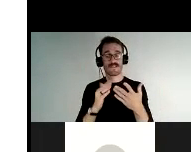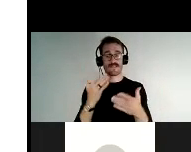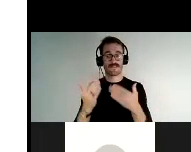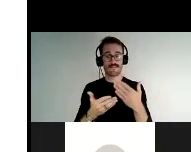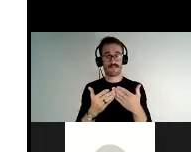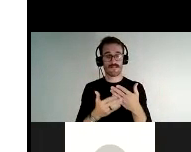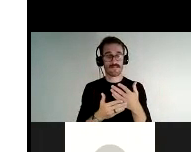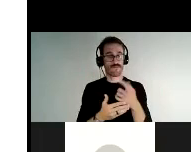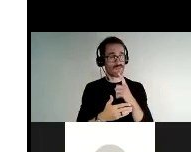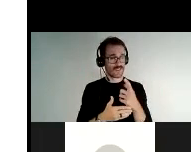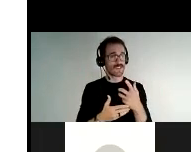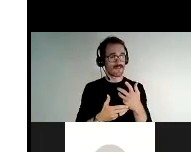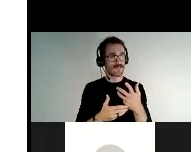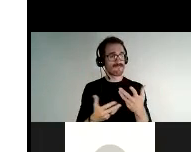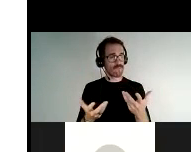desire for